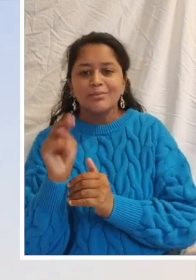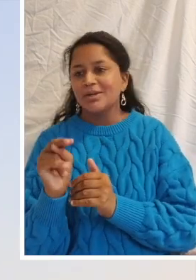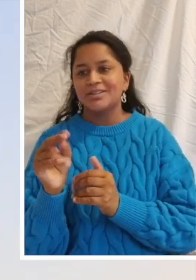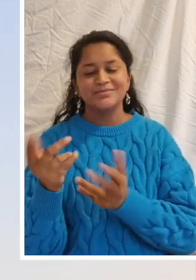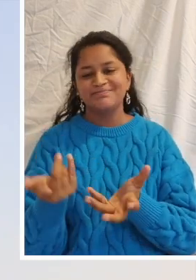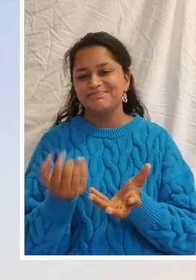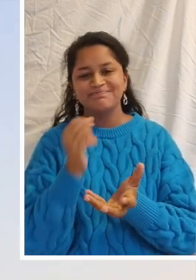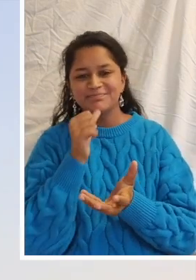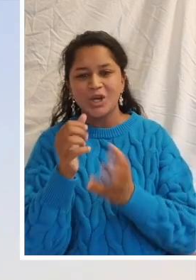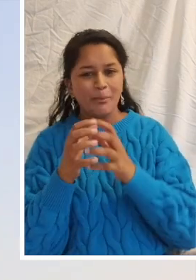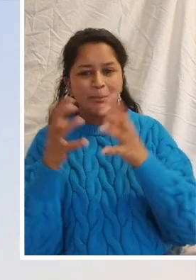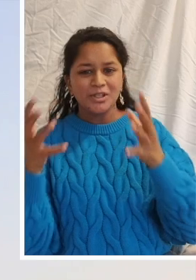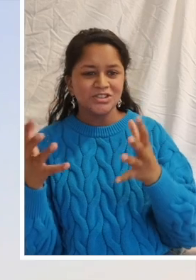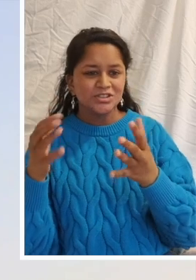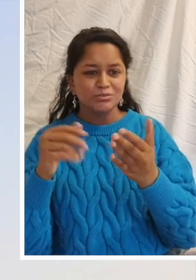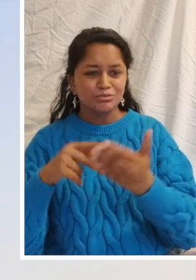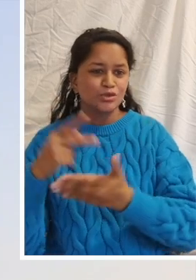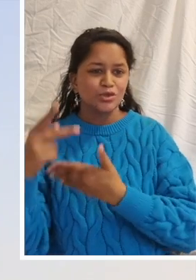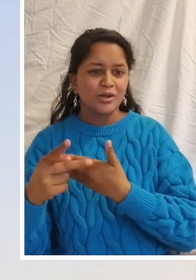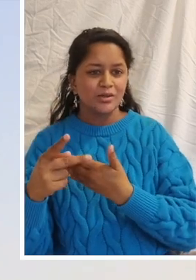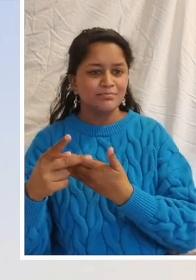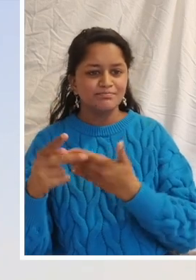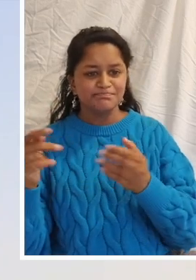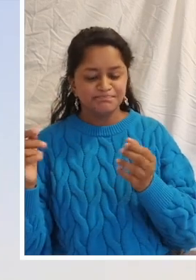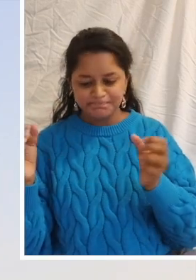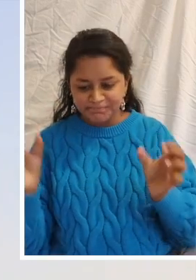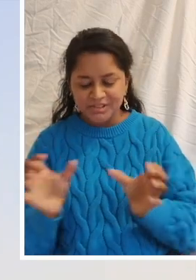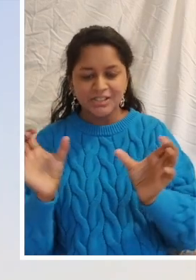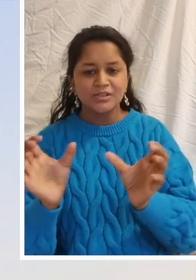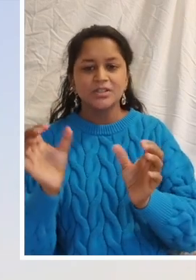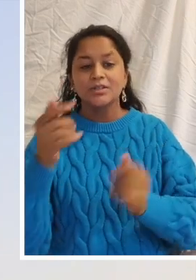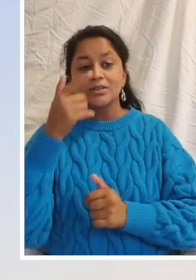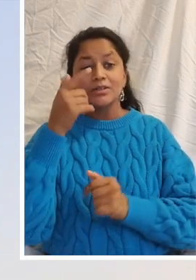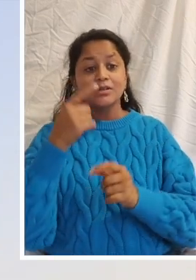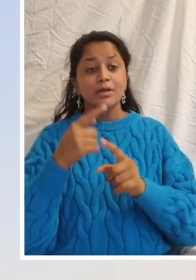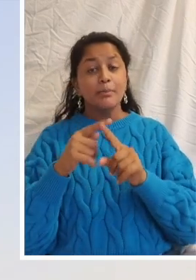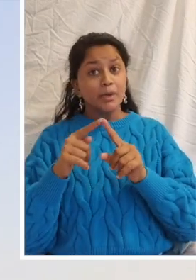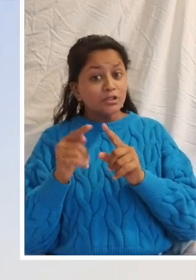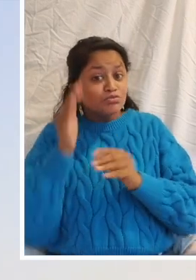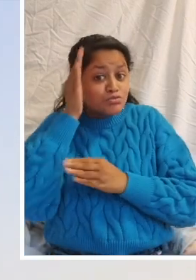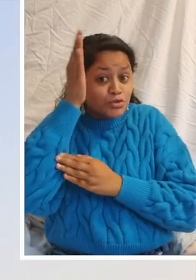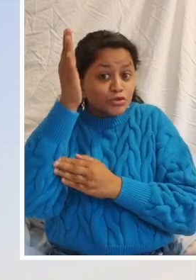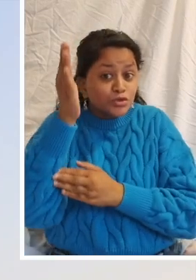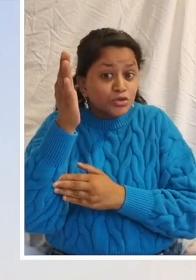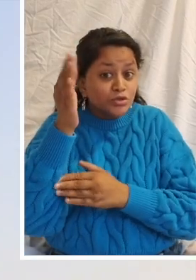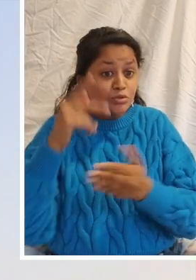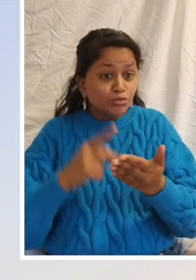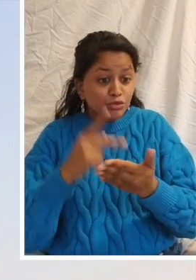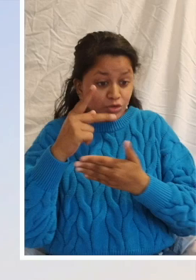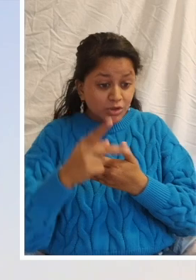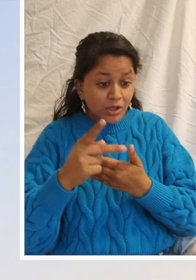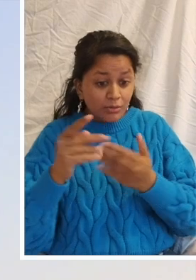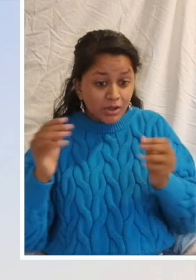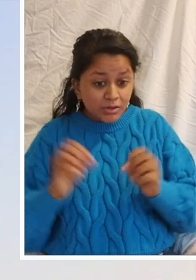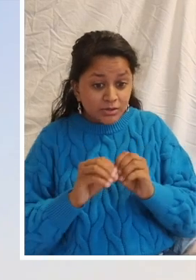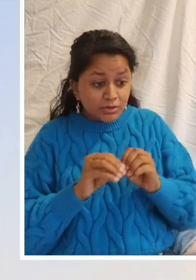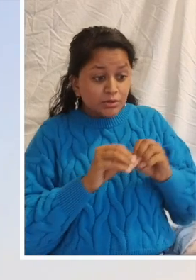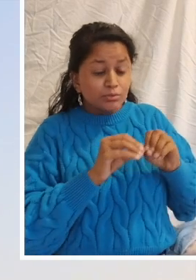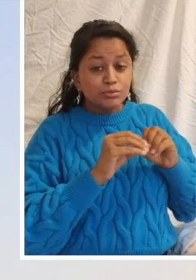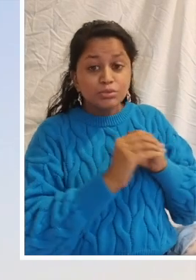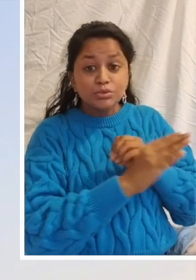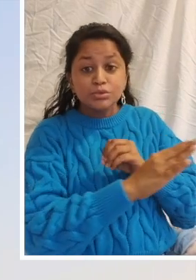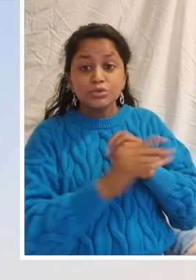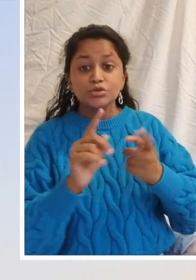is not as active because there's so many caves, and most of the caves have the bats in them. But we are looking